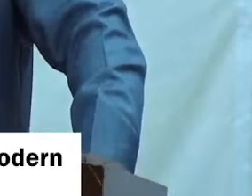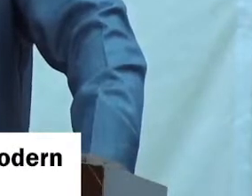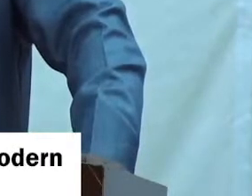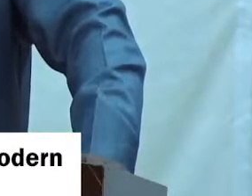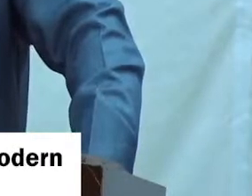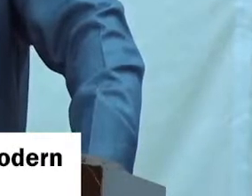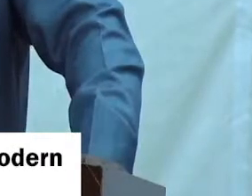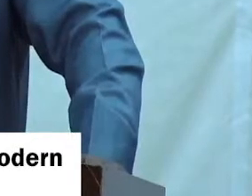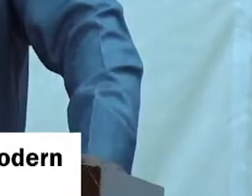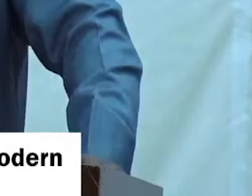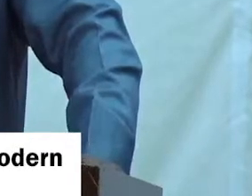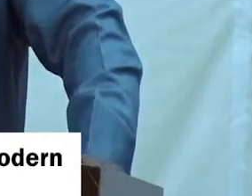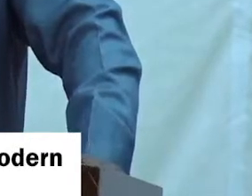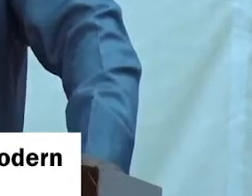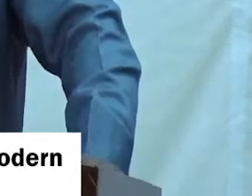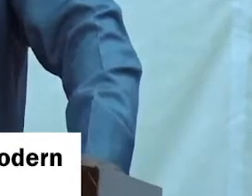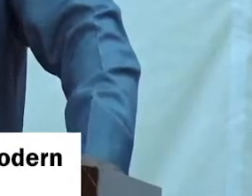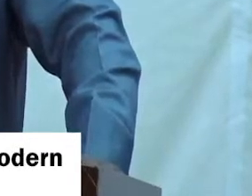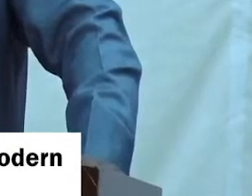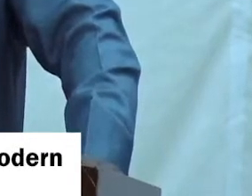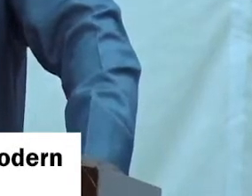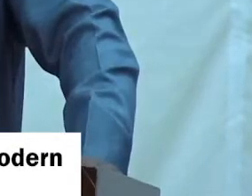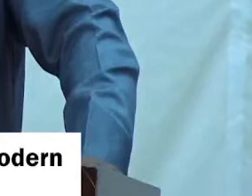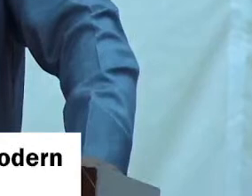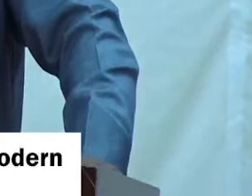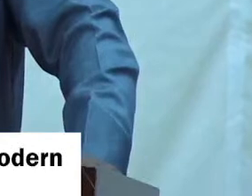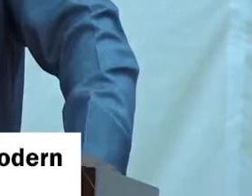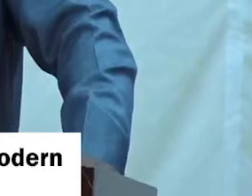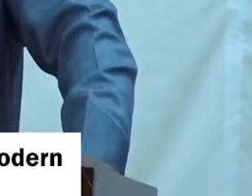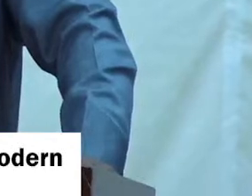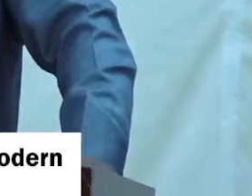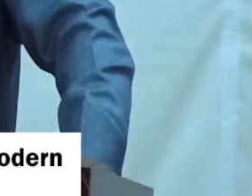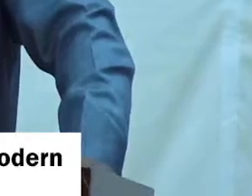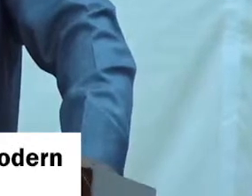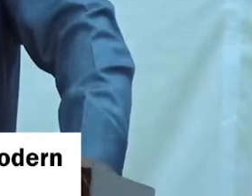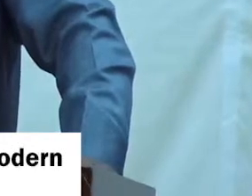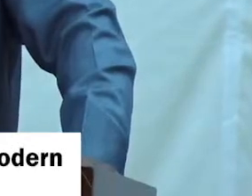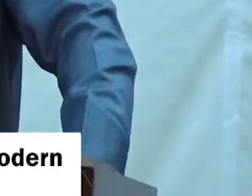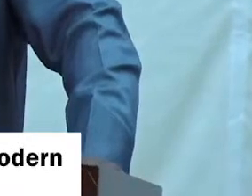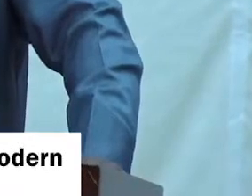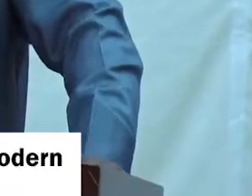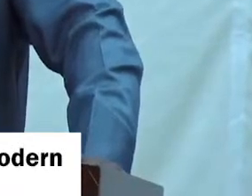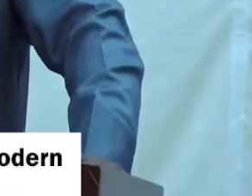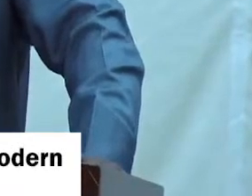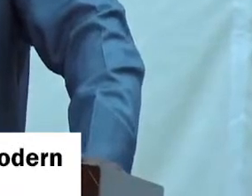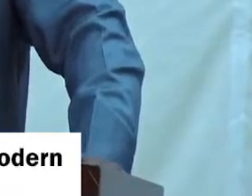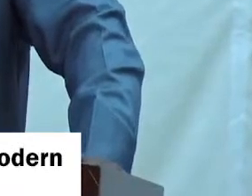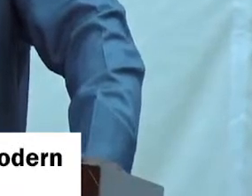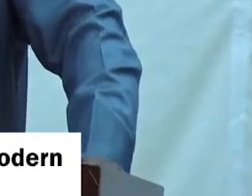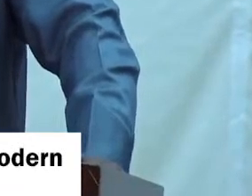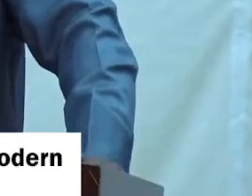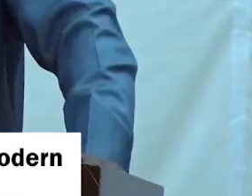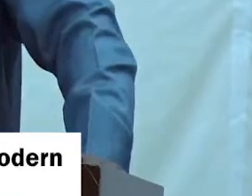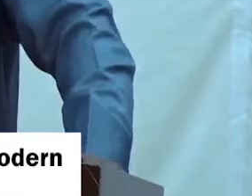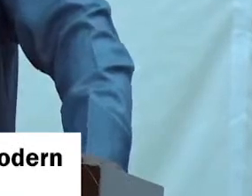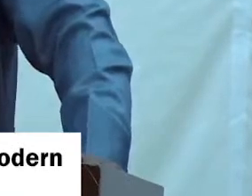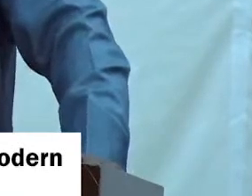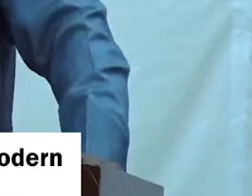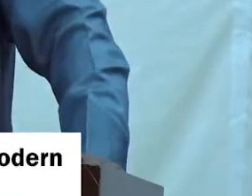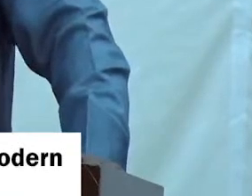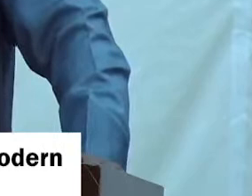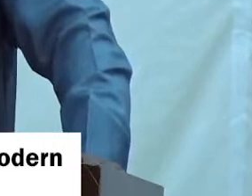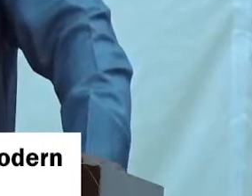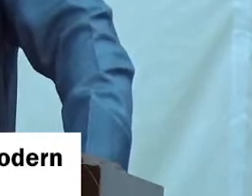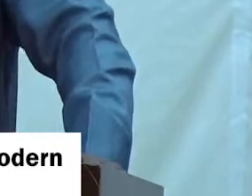a non-governmental, non-partisan, not-for-profit civil society organization that has been working